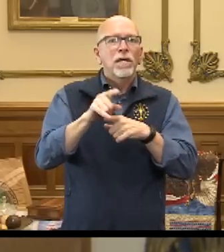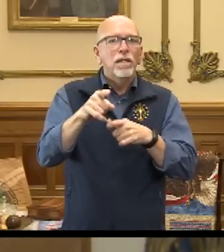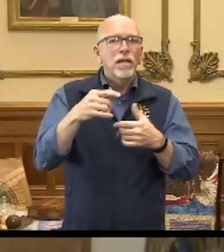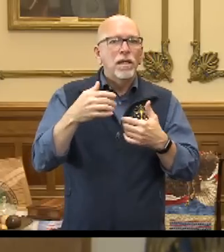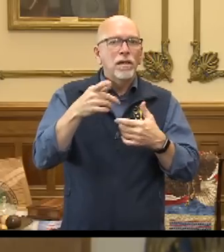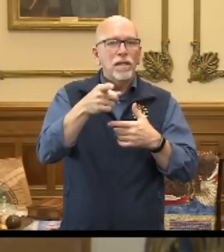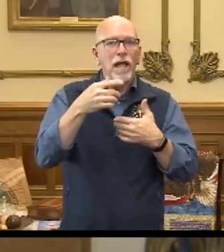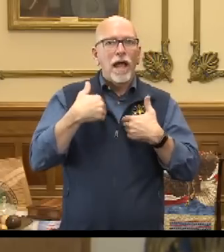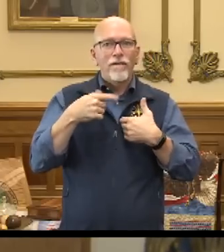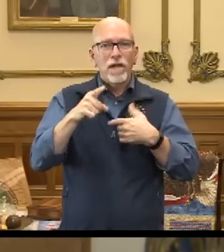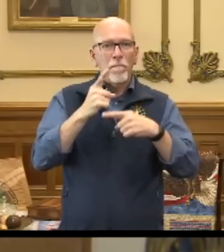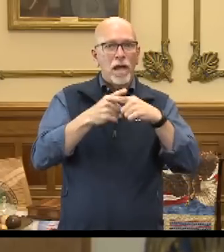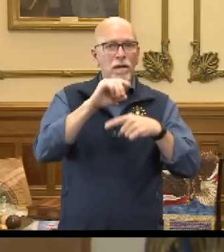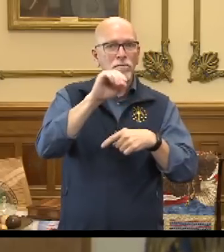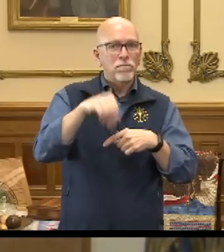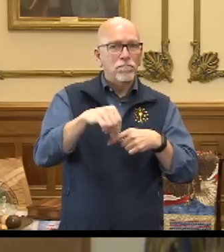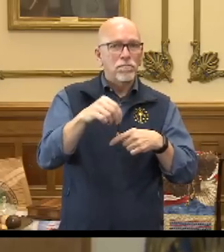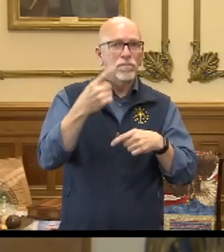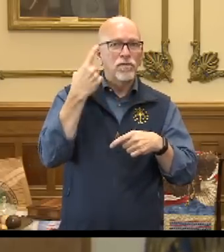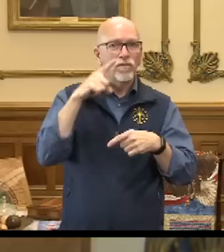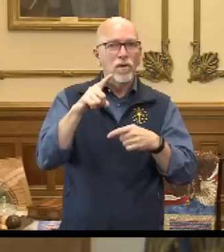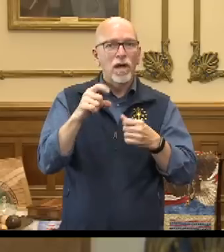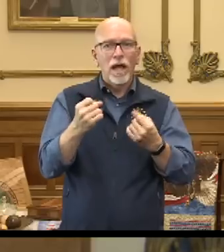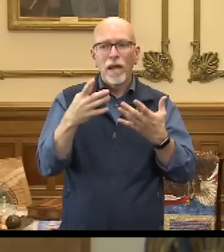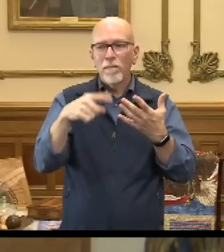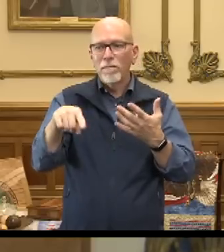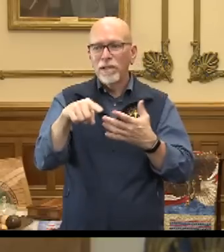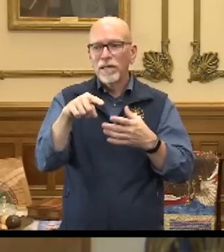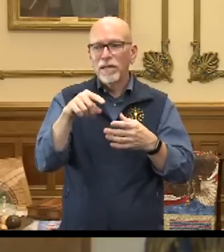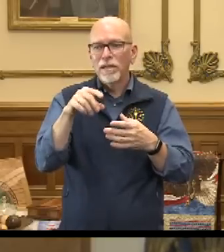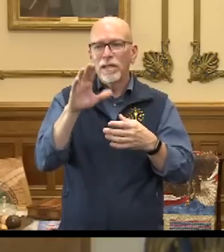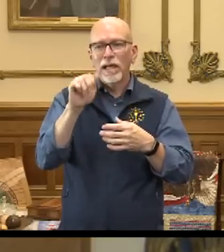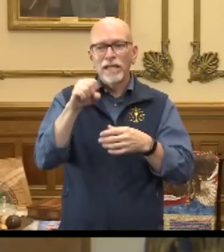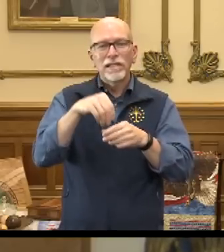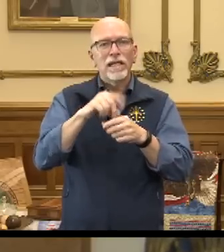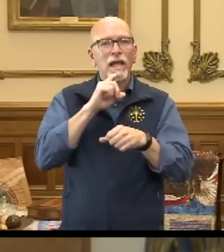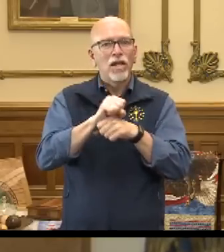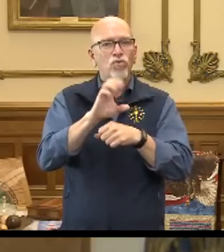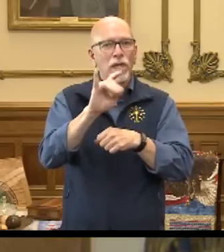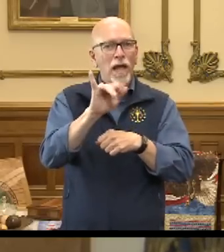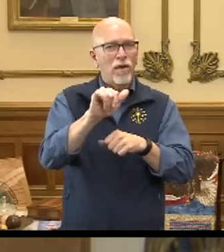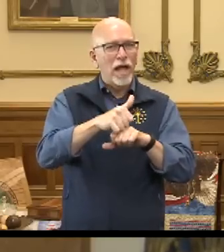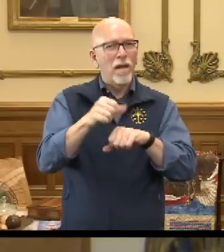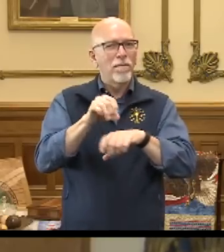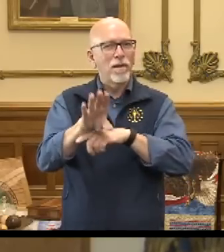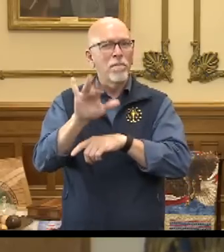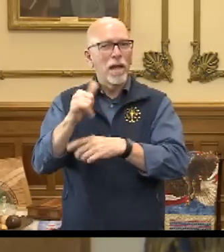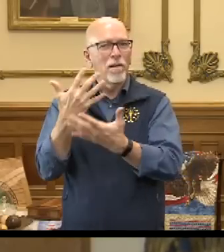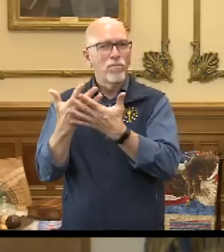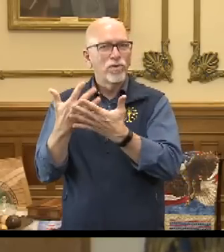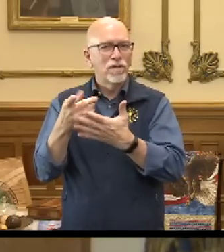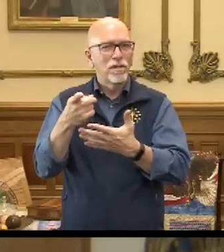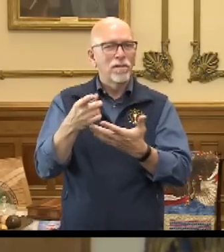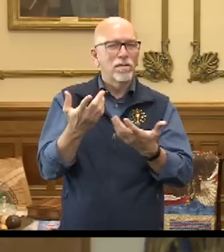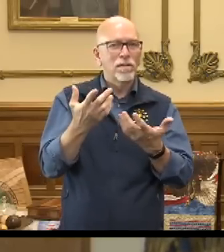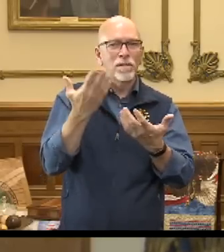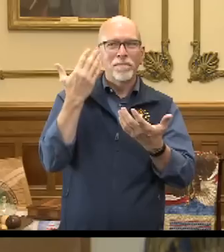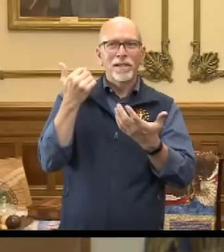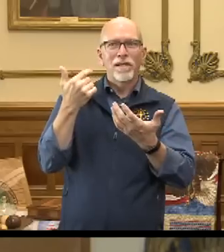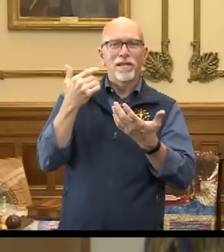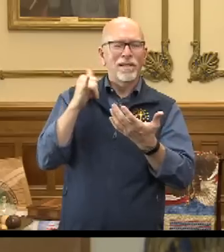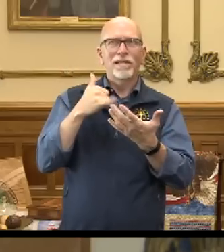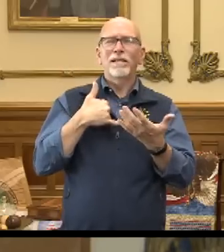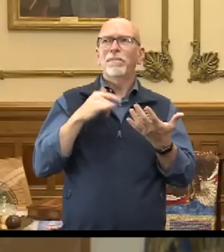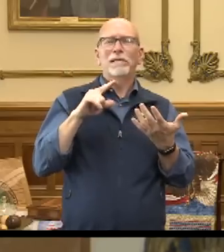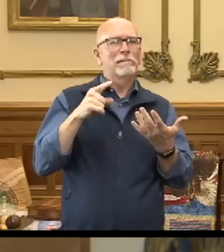tabulating the positivity rate or the numbers of cases in an actual county? When you're considering that? I think that was my second